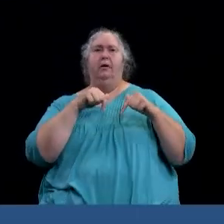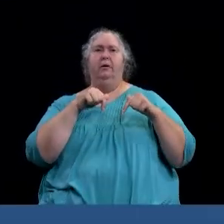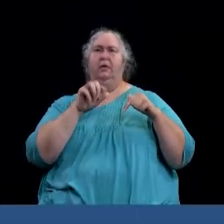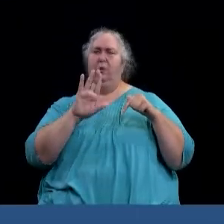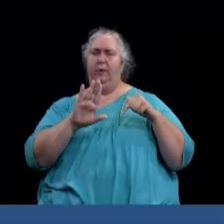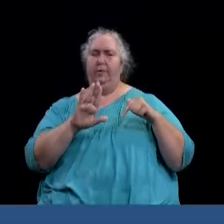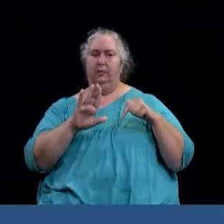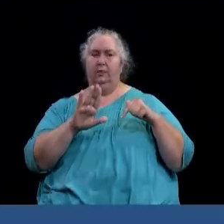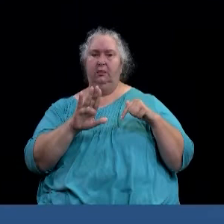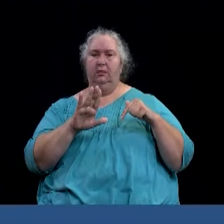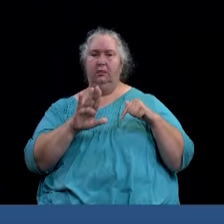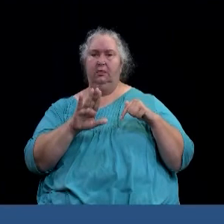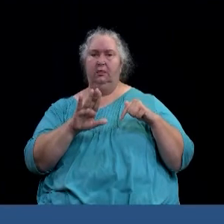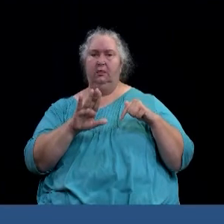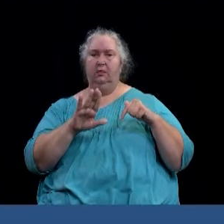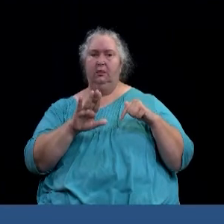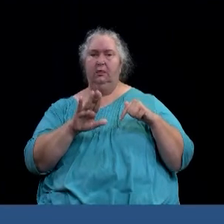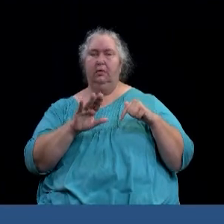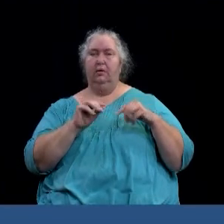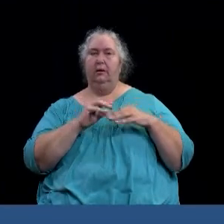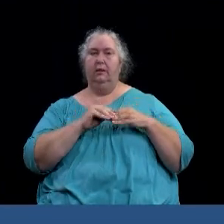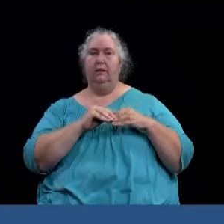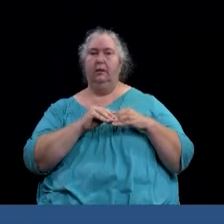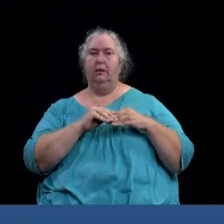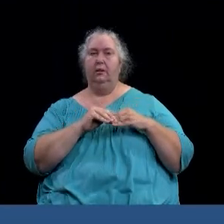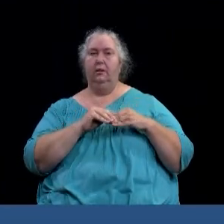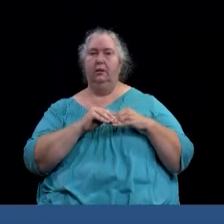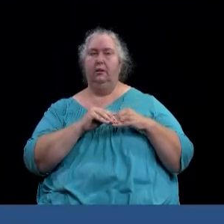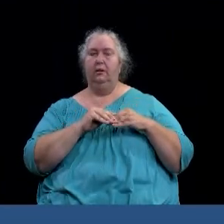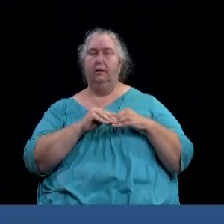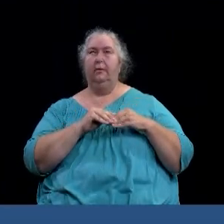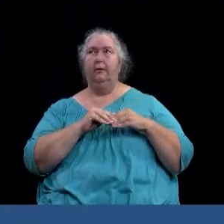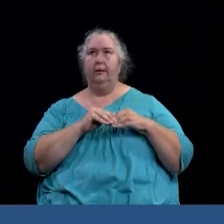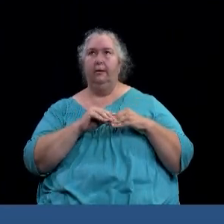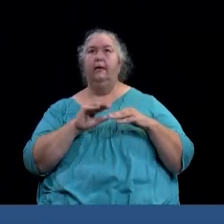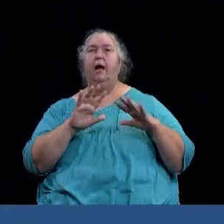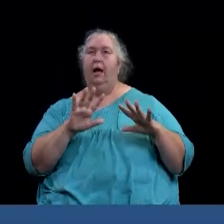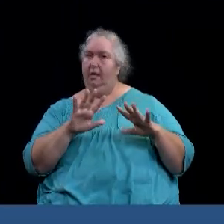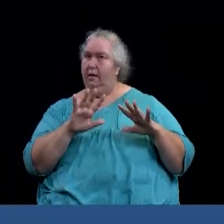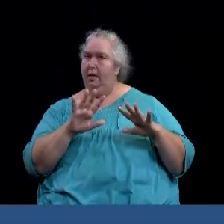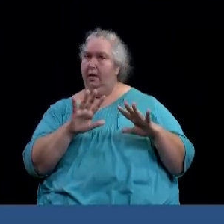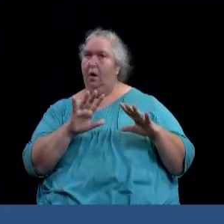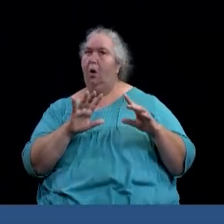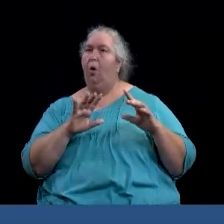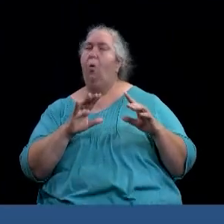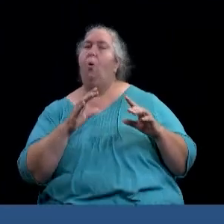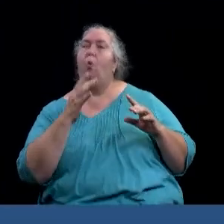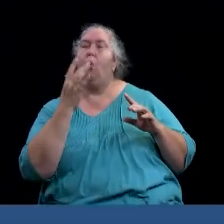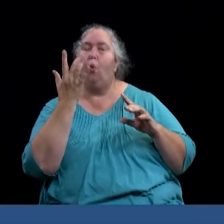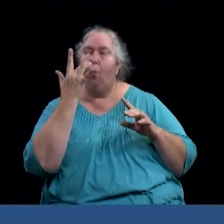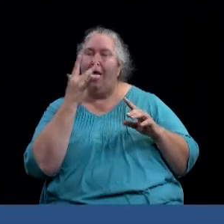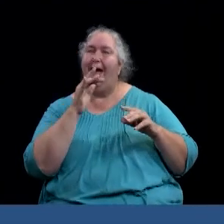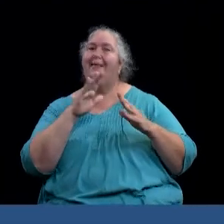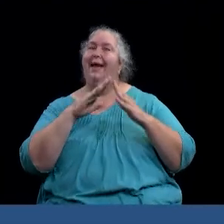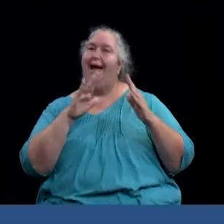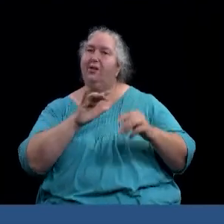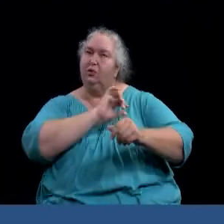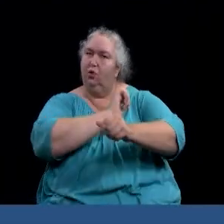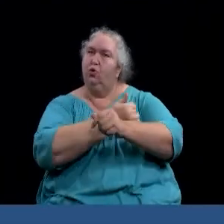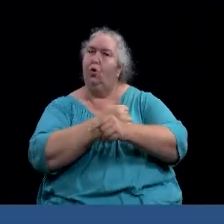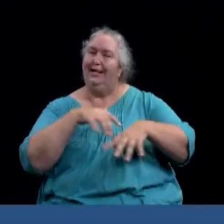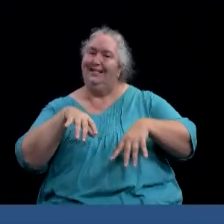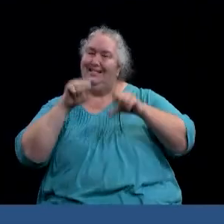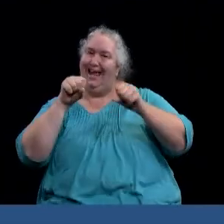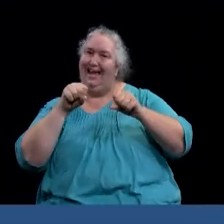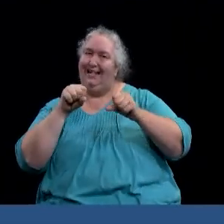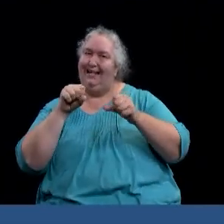that a housing authority affiliate undertaking this sort of transaction issues tax-exempt debt